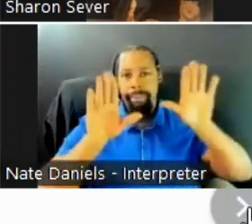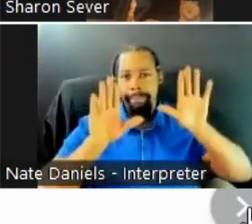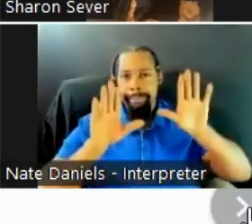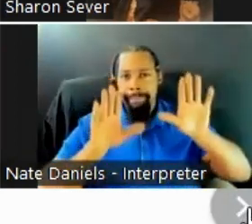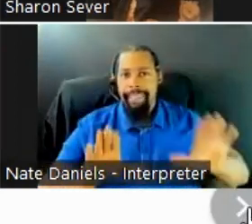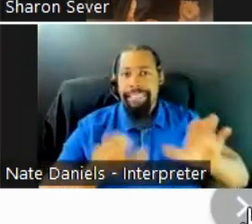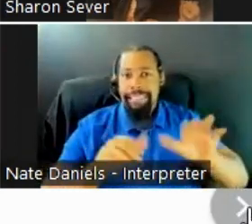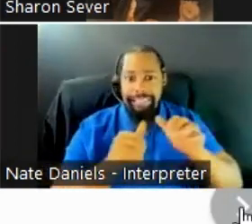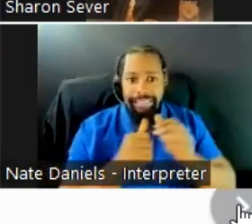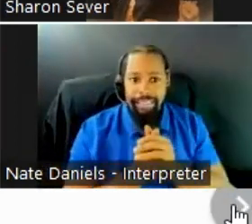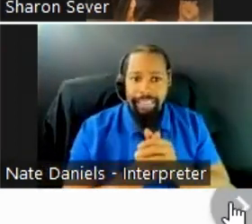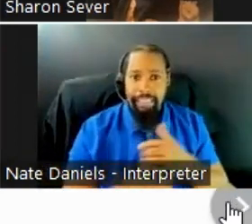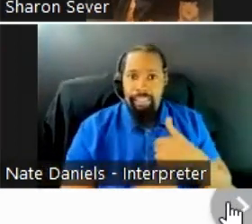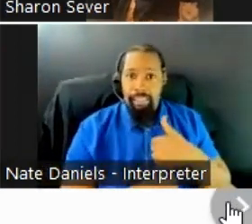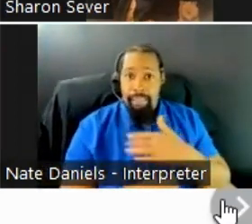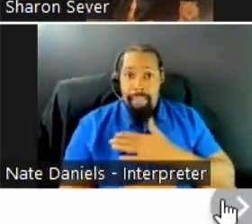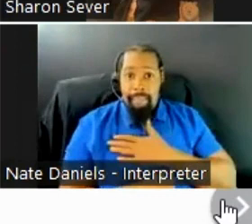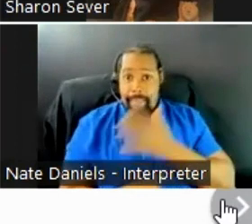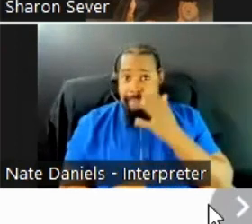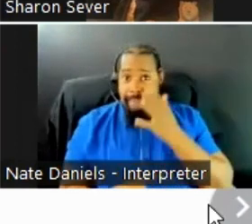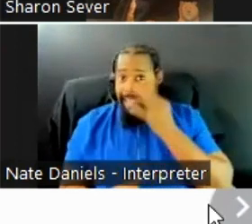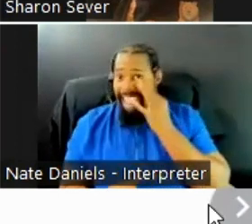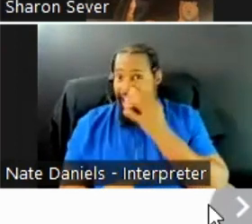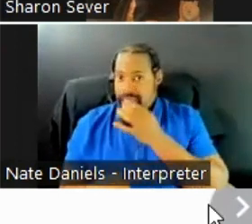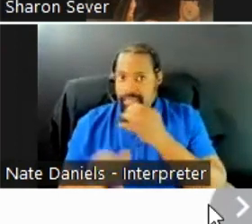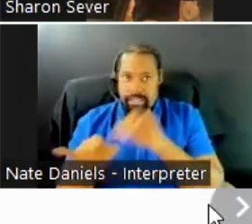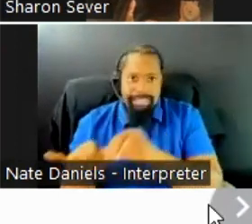named my cat after her. Yeah.